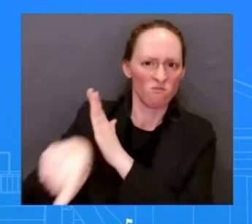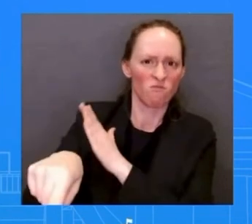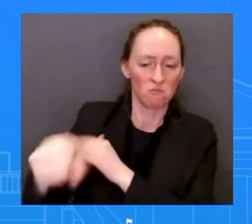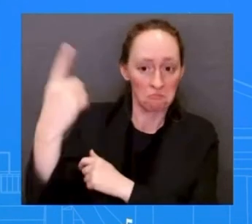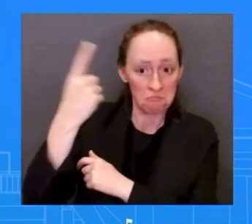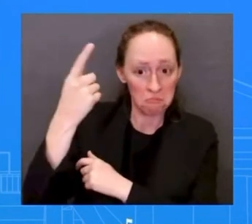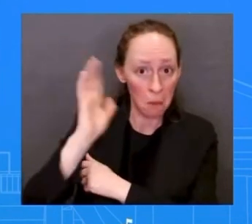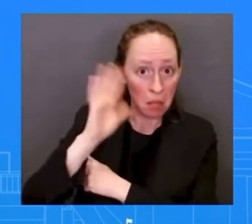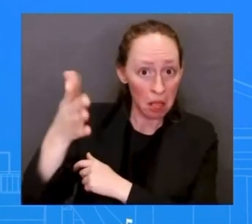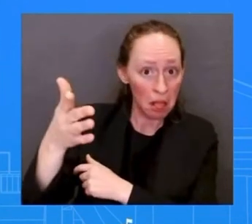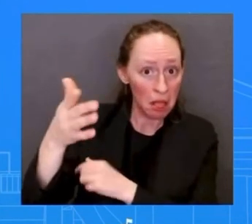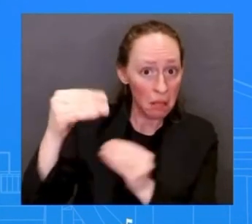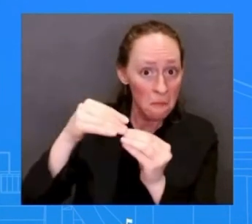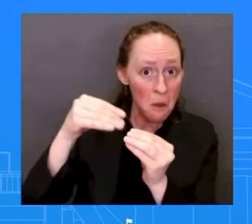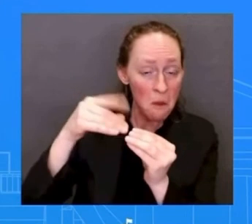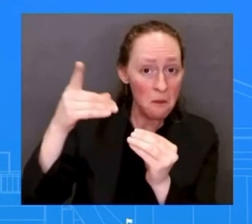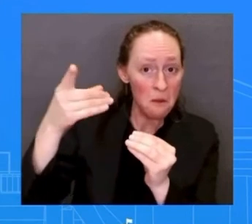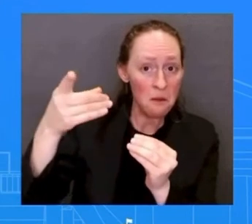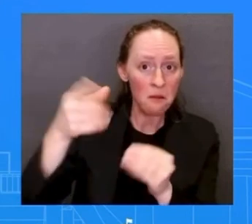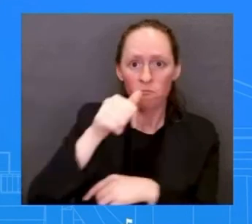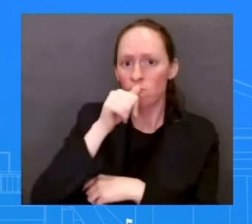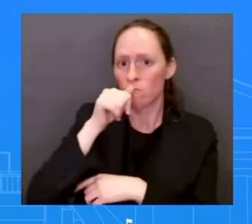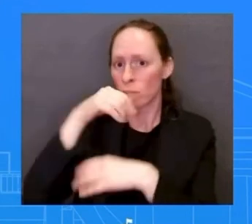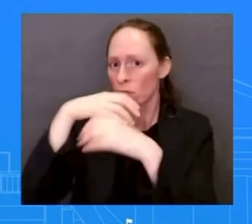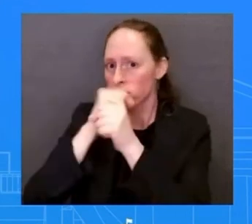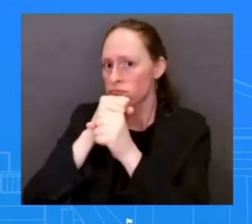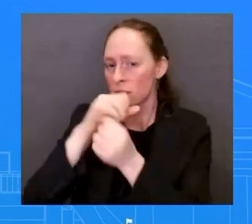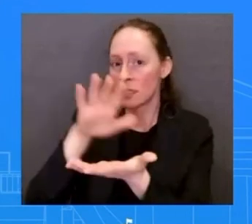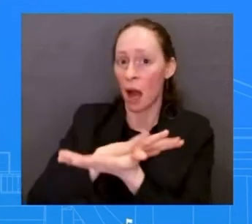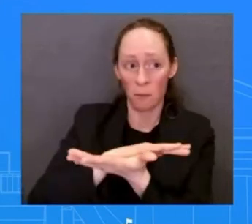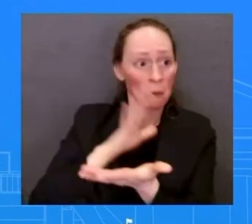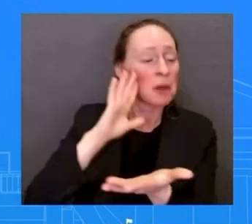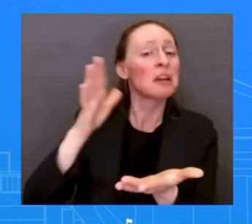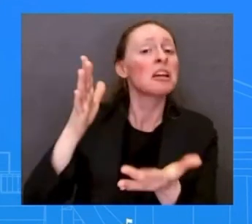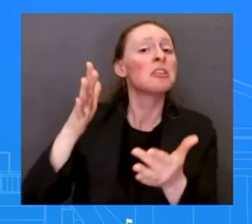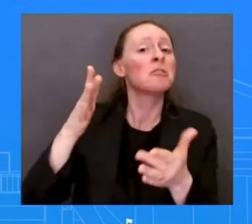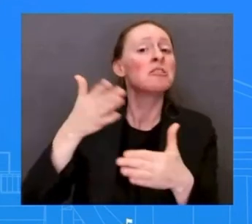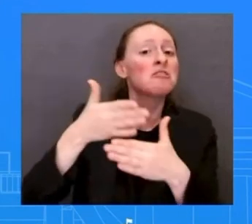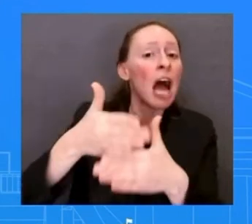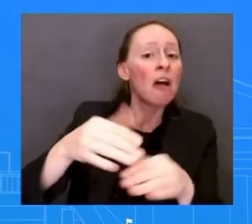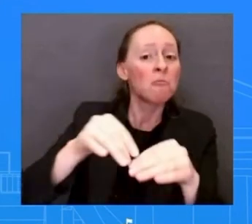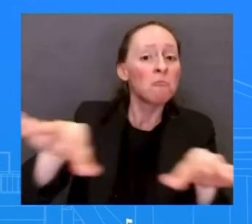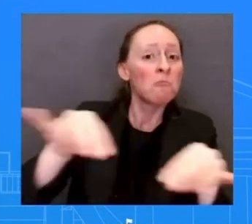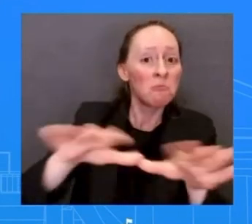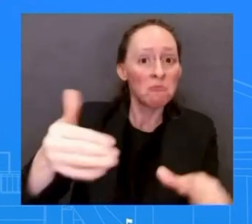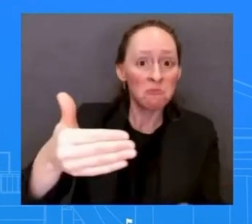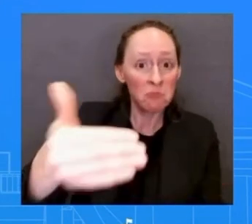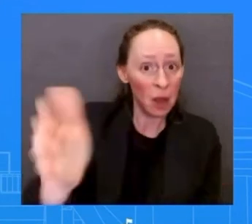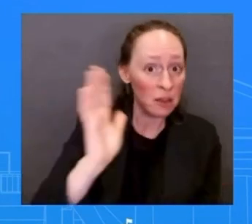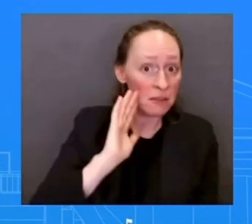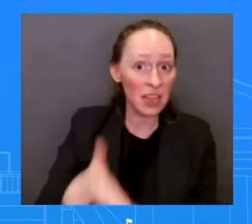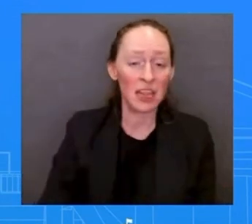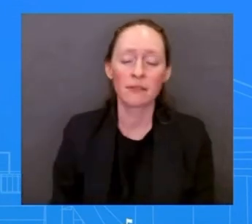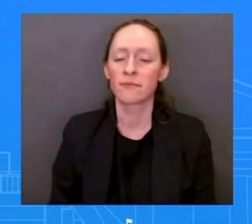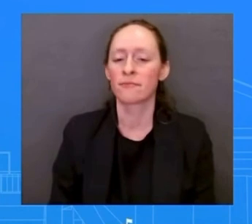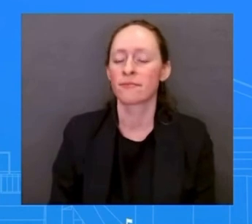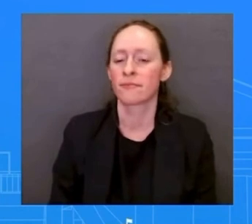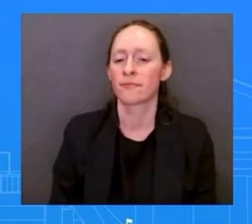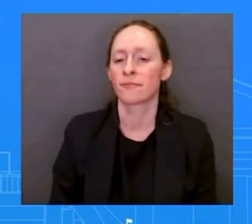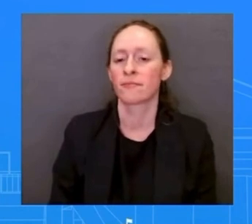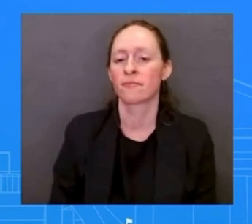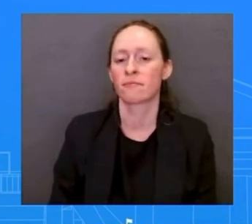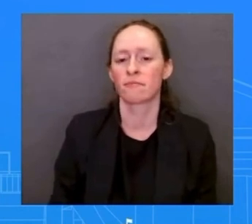you. As part of the Biden-Harris administration's continued commitment to government transparency accountability, President Biden